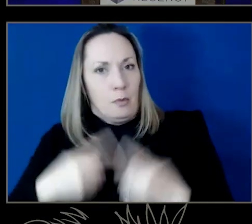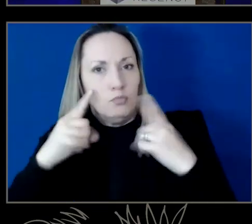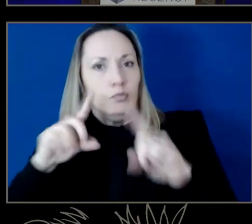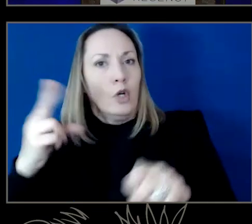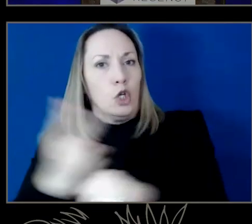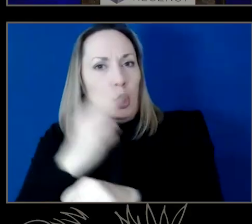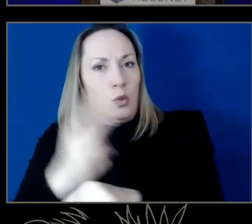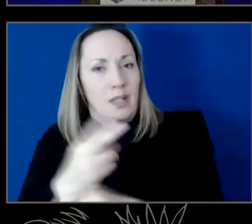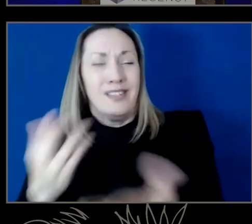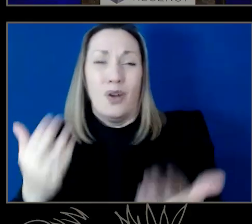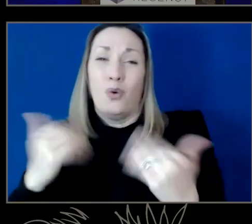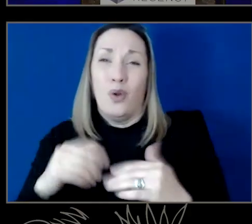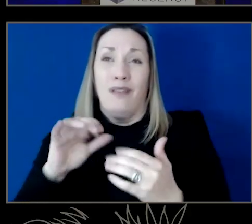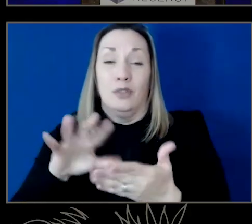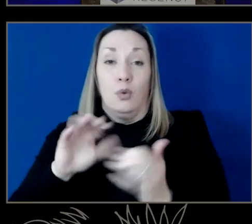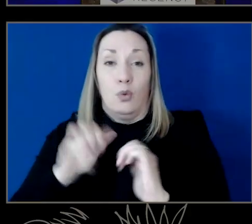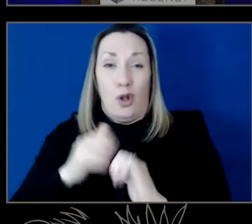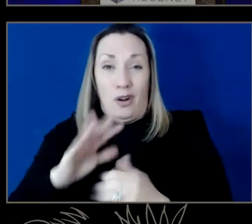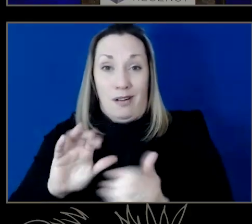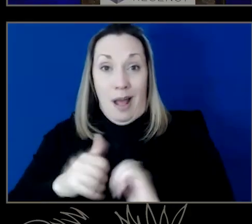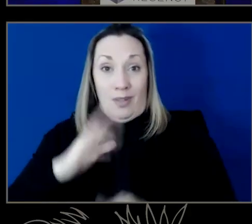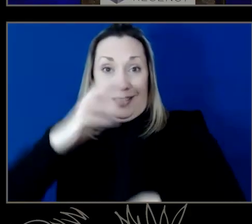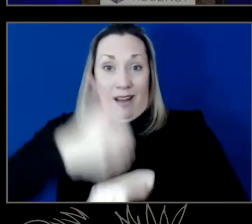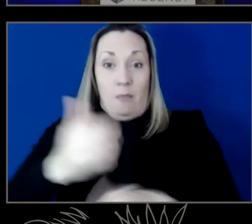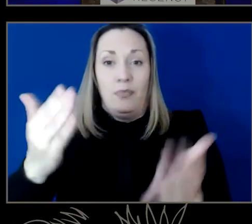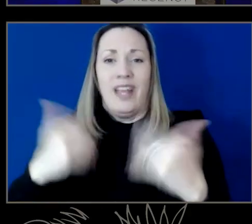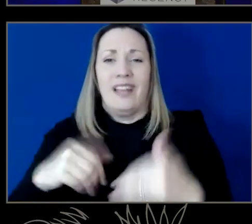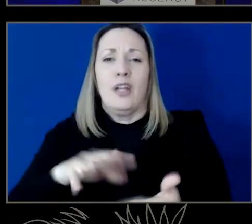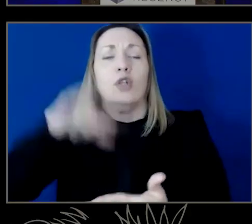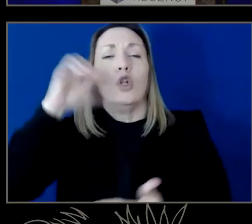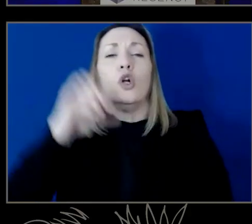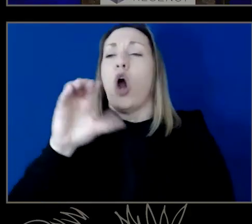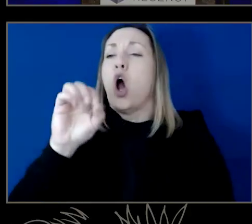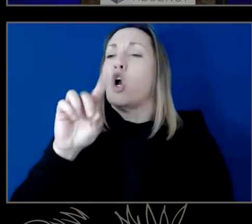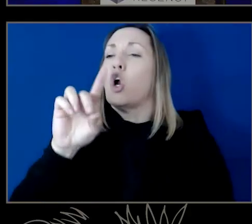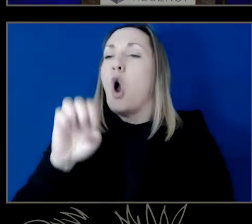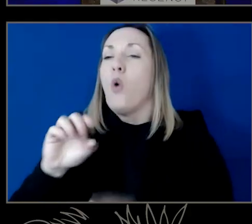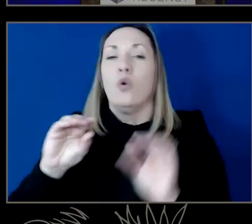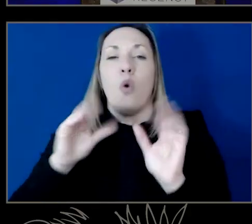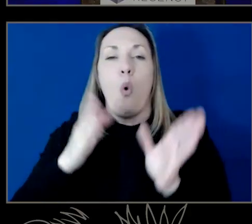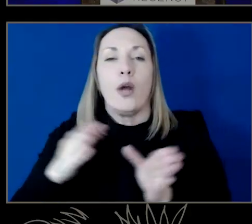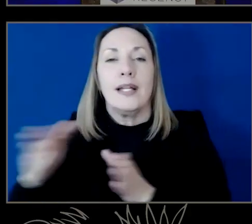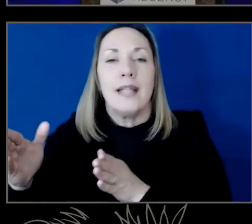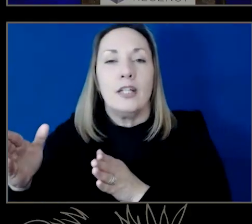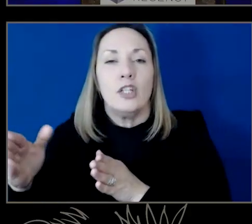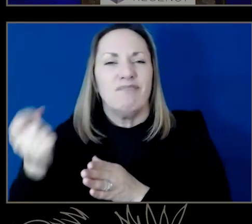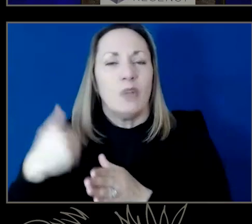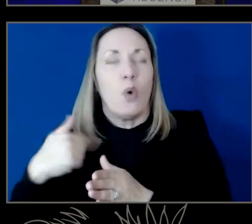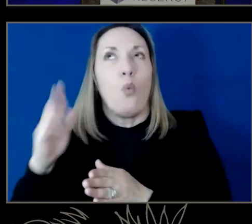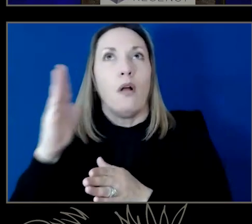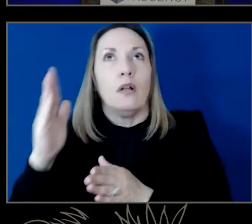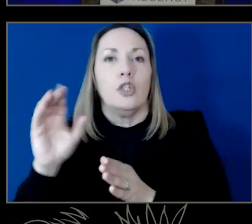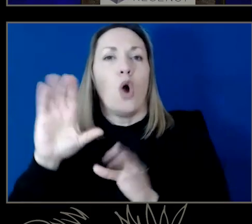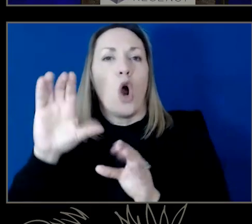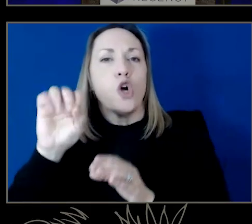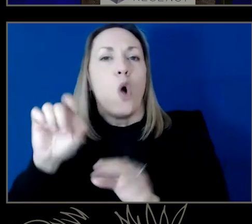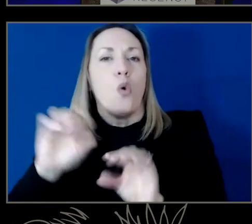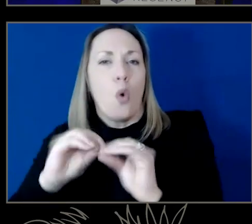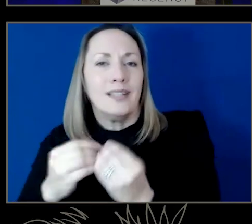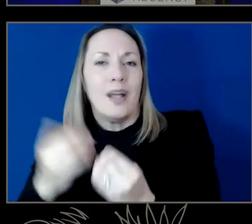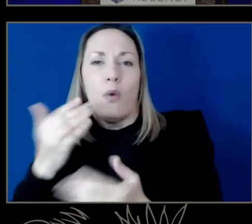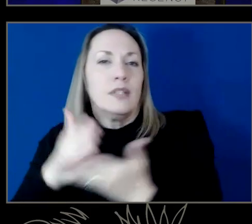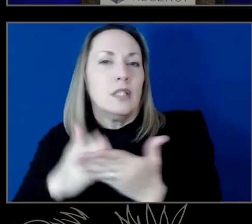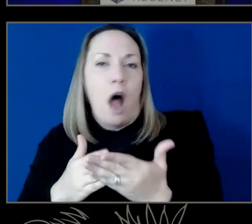learn a convention. Second, code organization. Inevitably, your code organization is going to have some problem with it in file-based routing. It doesn't matter how